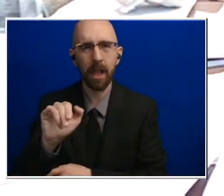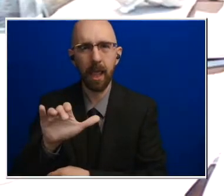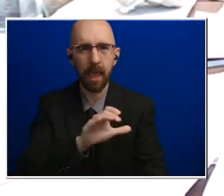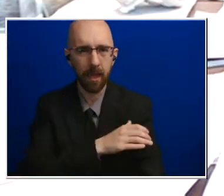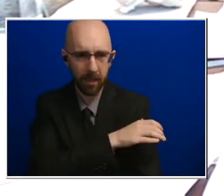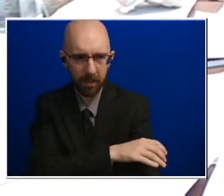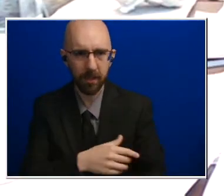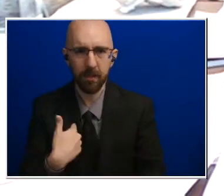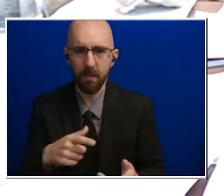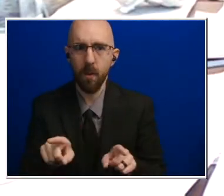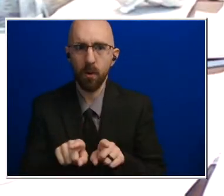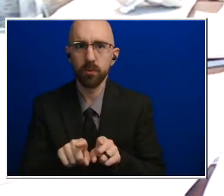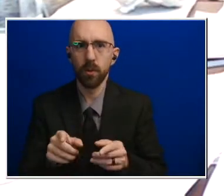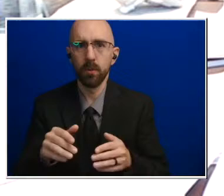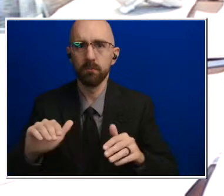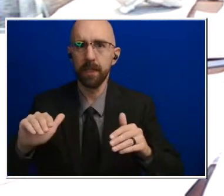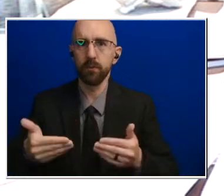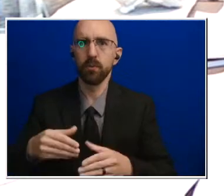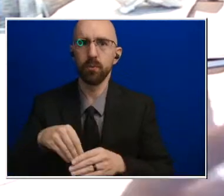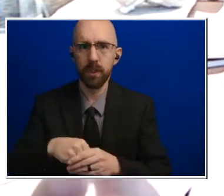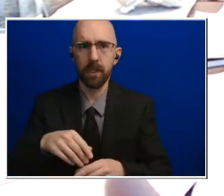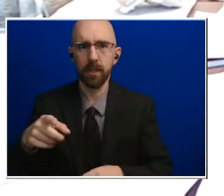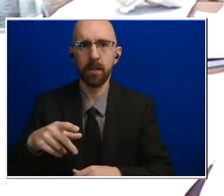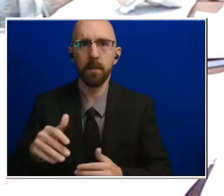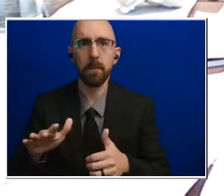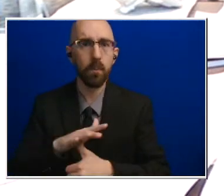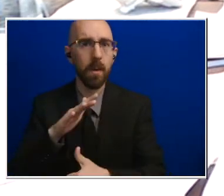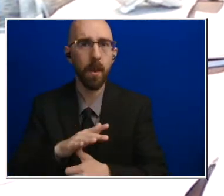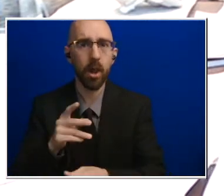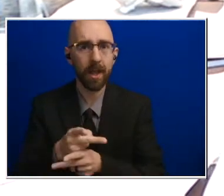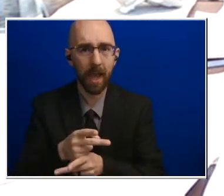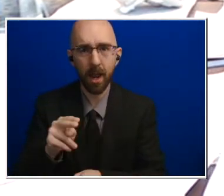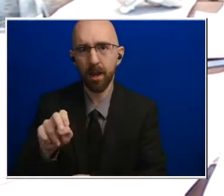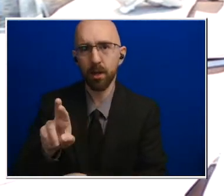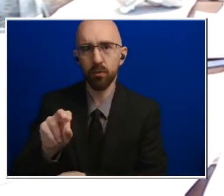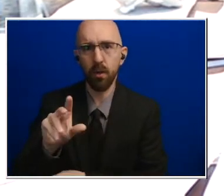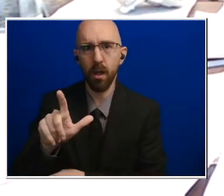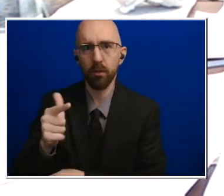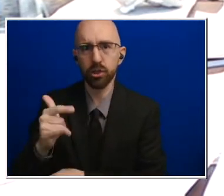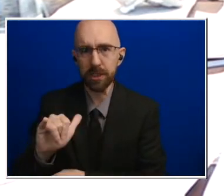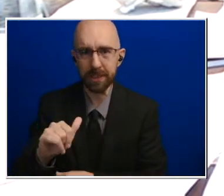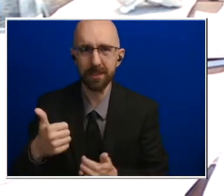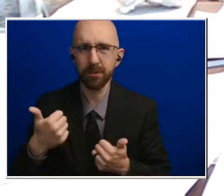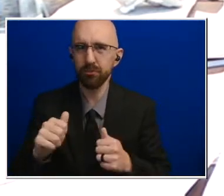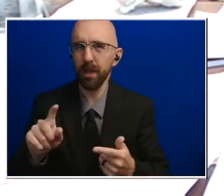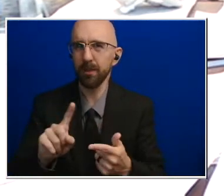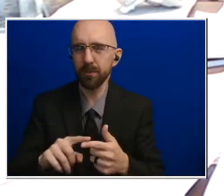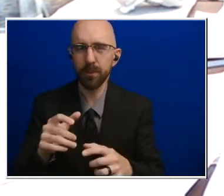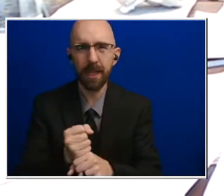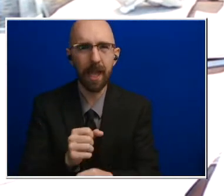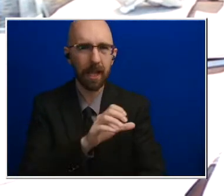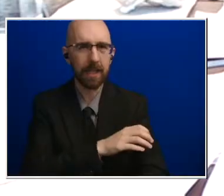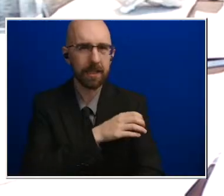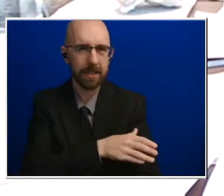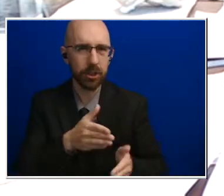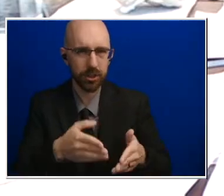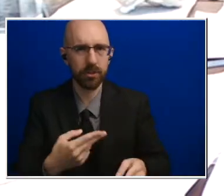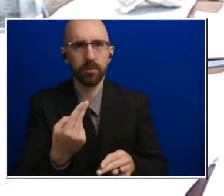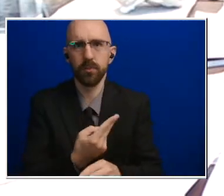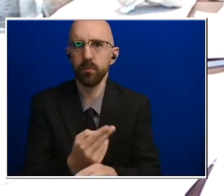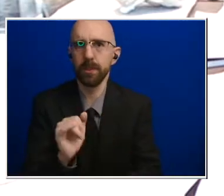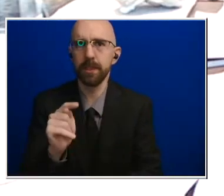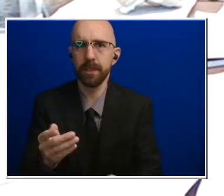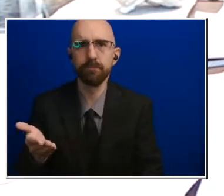also introducing it into primary care and neurology and really trying to get clinicians to use it to